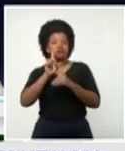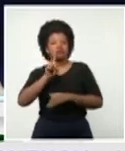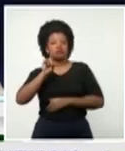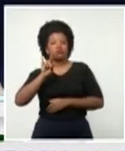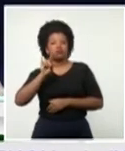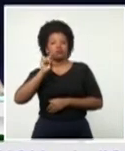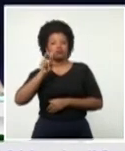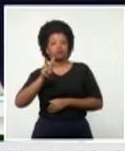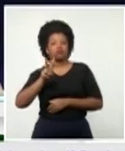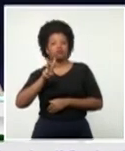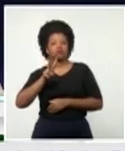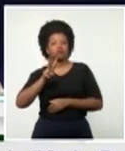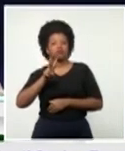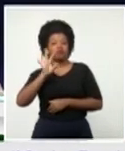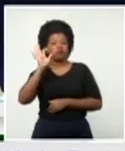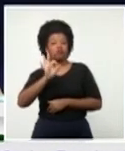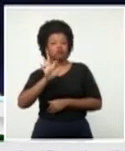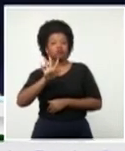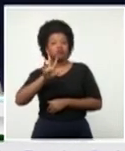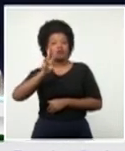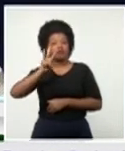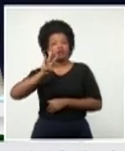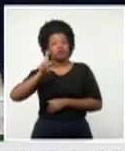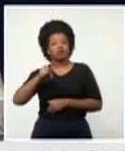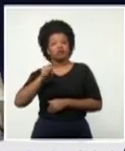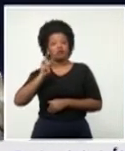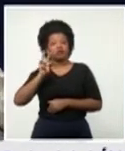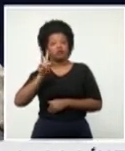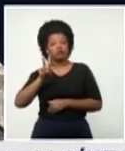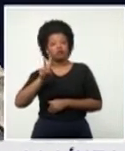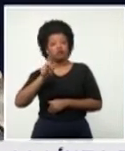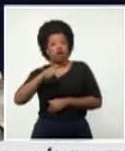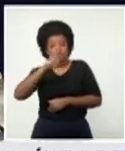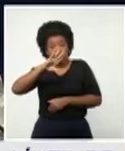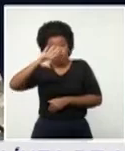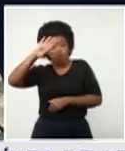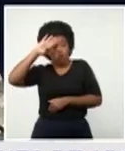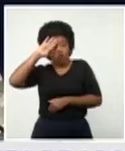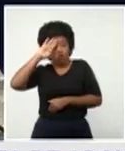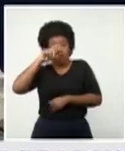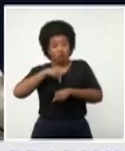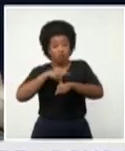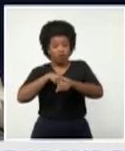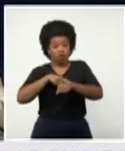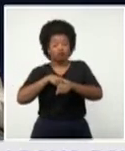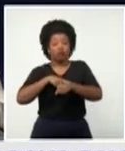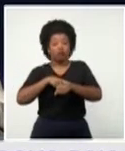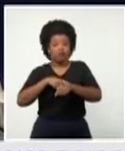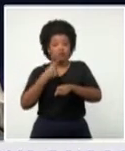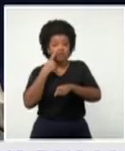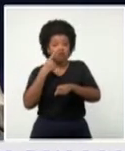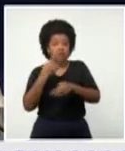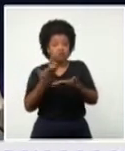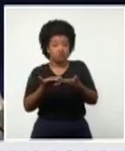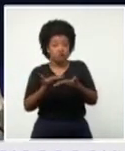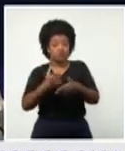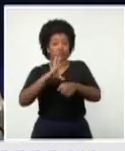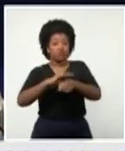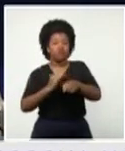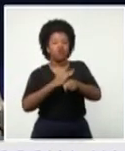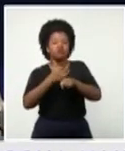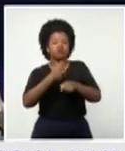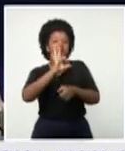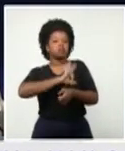1,192 people, 53.2%, have been asymptomatic at the moment of